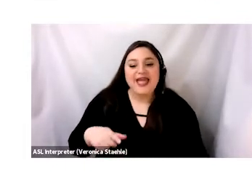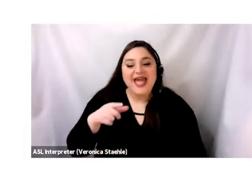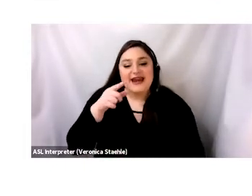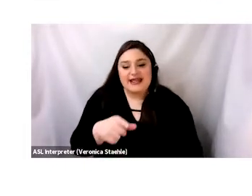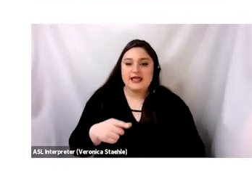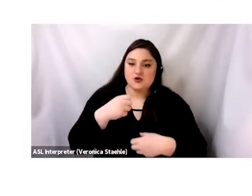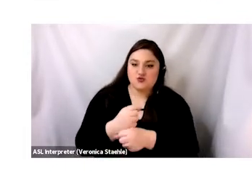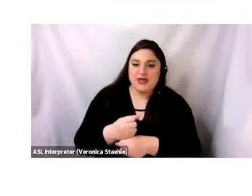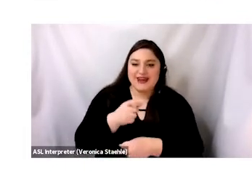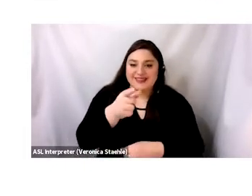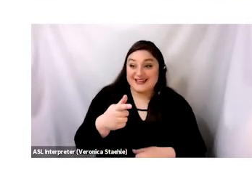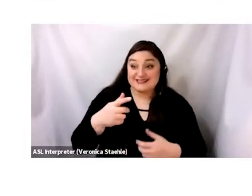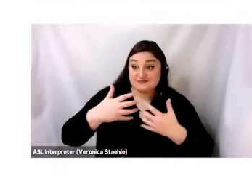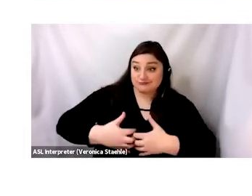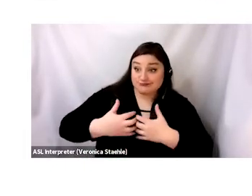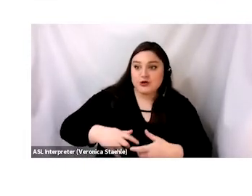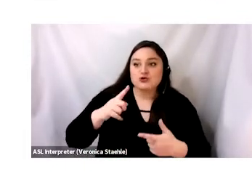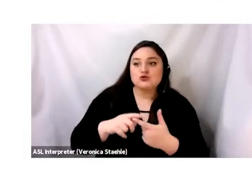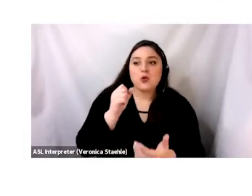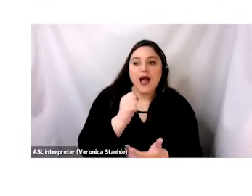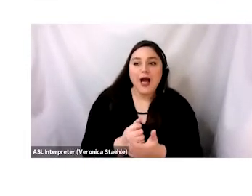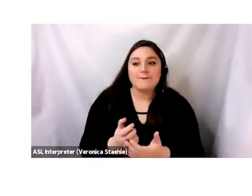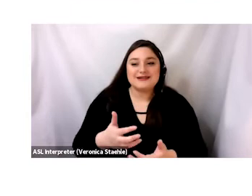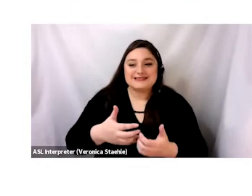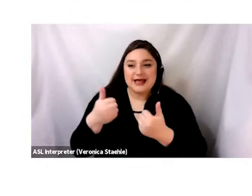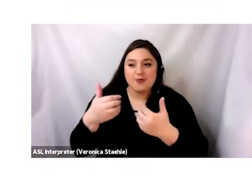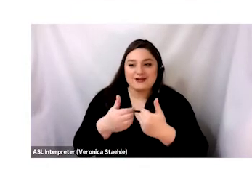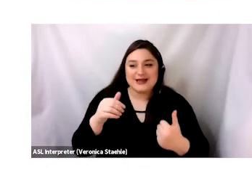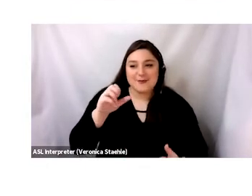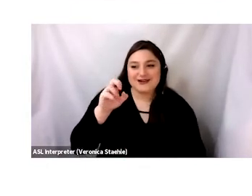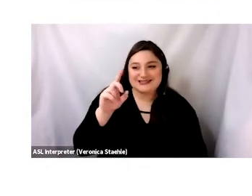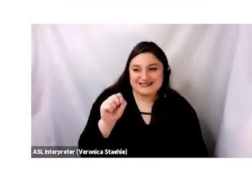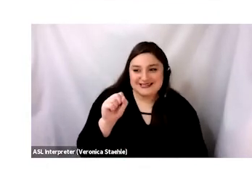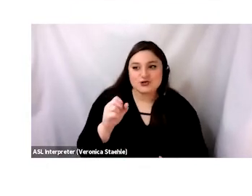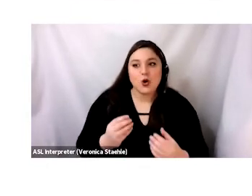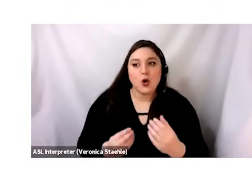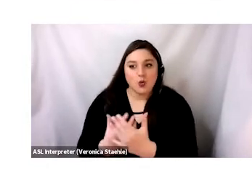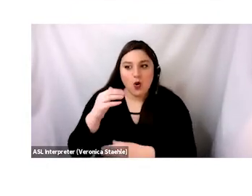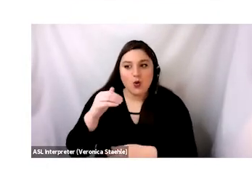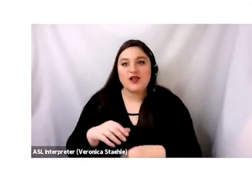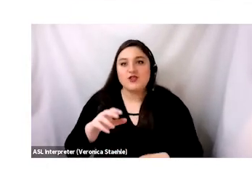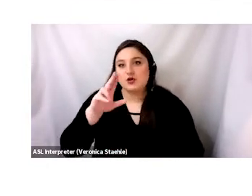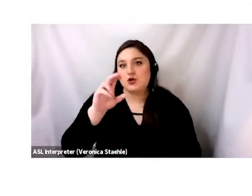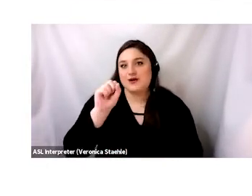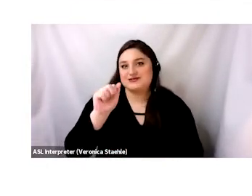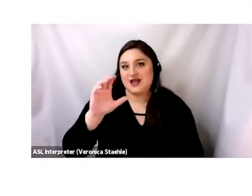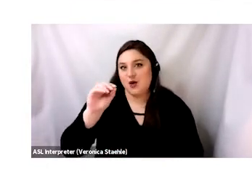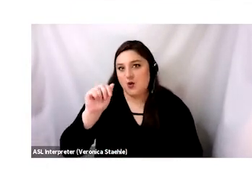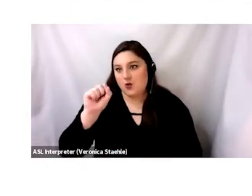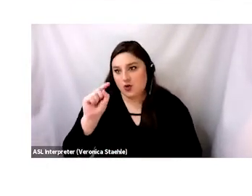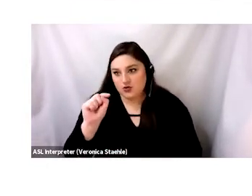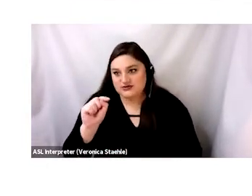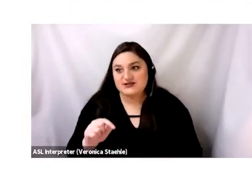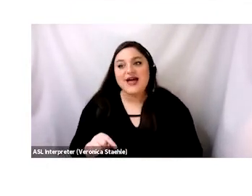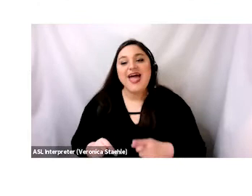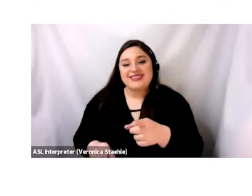easy to separate from its seeds, could only be grown along the US coast. And the one variety that grew inland had sticky green